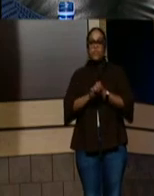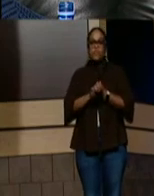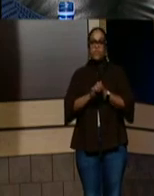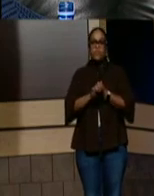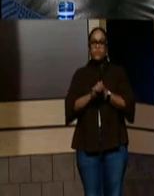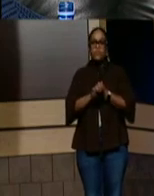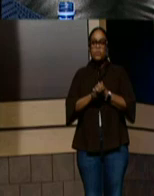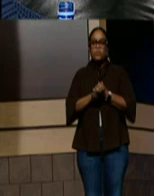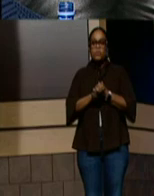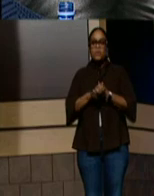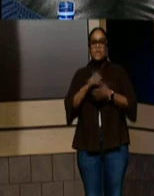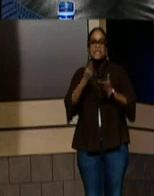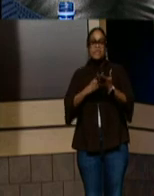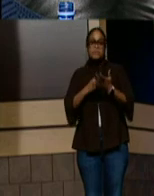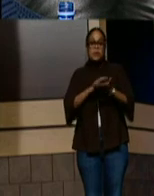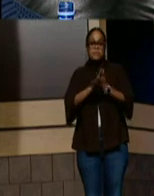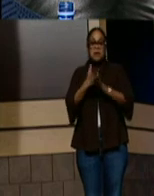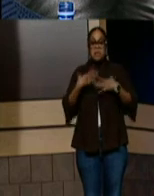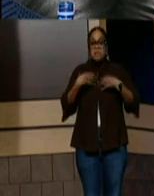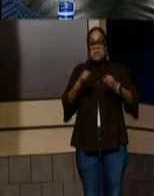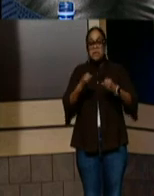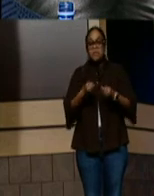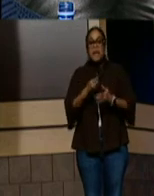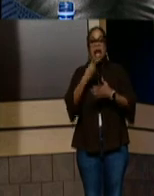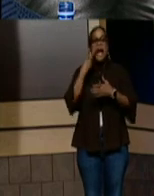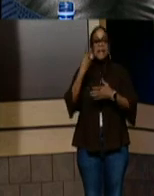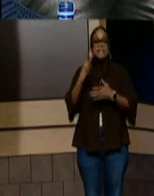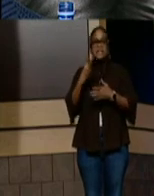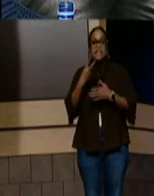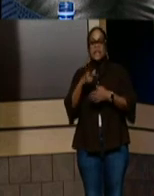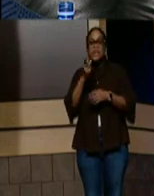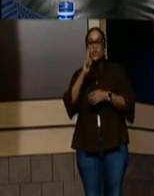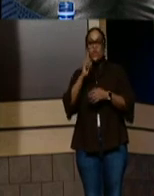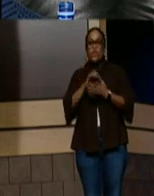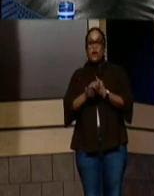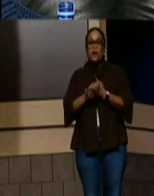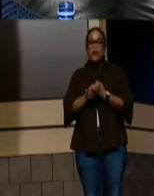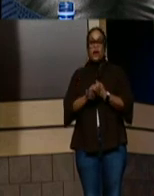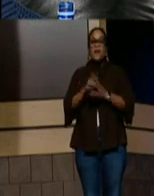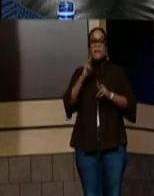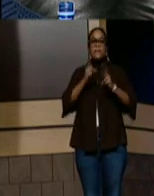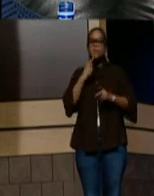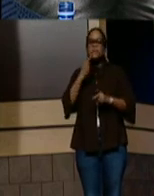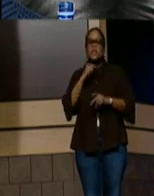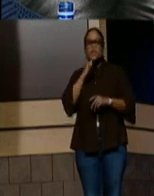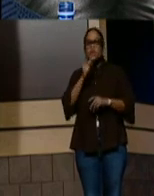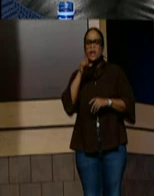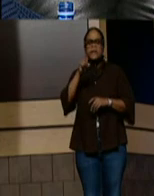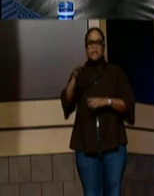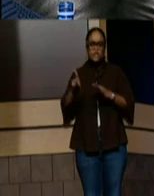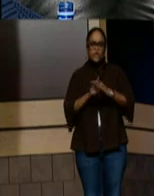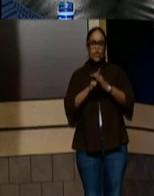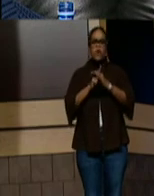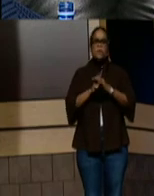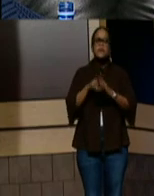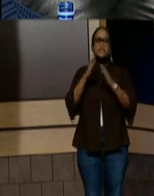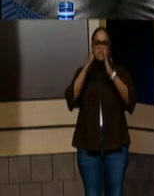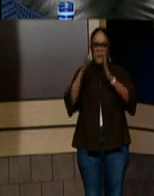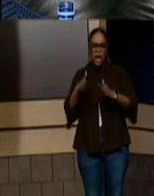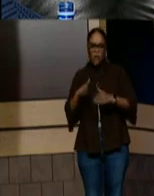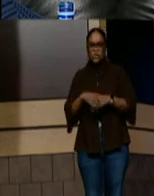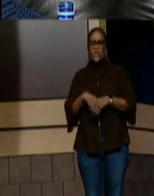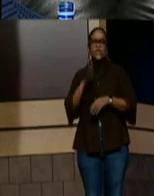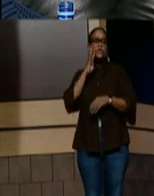sometime get healed. I've seen a place where a centurion said, you don't need to come to my house. That's what's now, you can word. Just speak the word from right